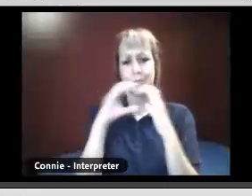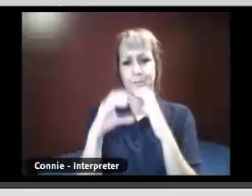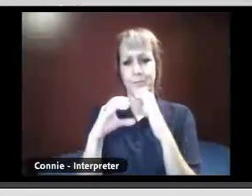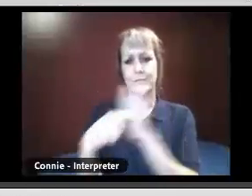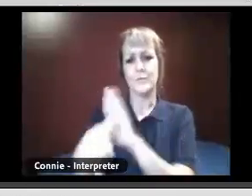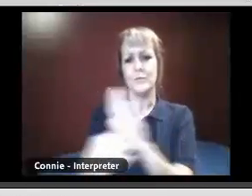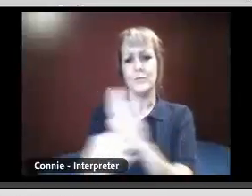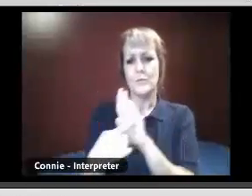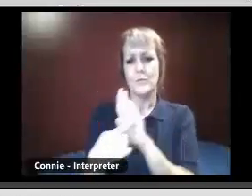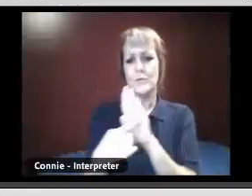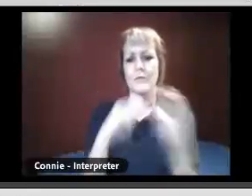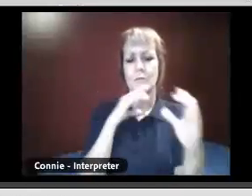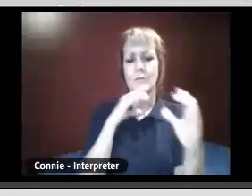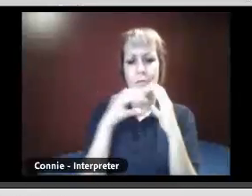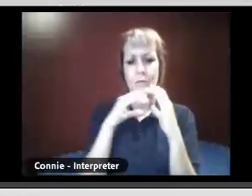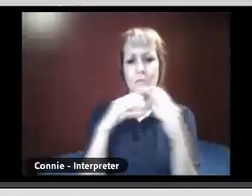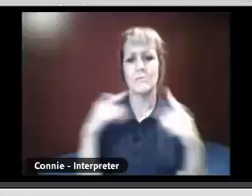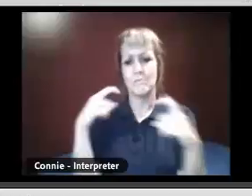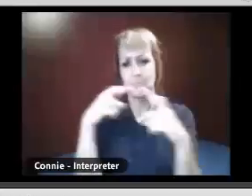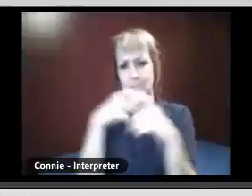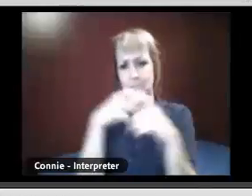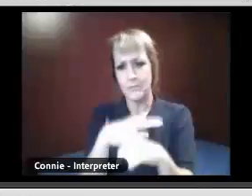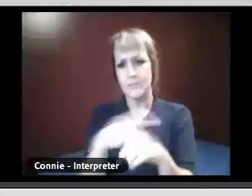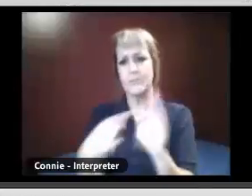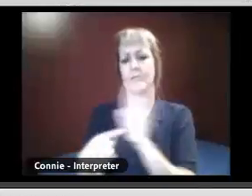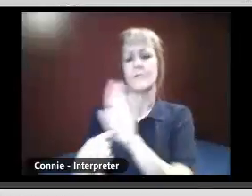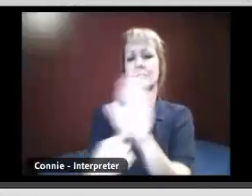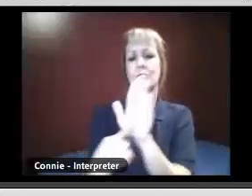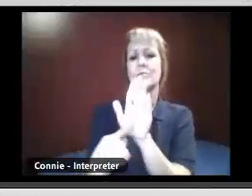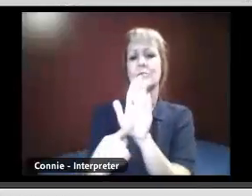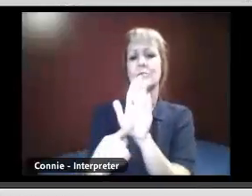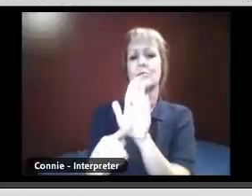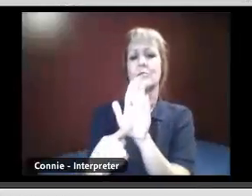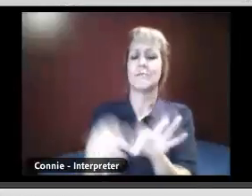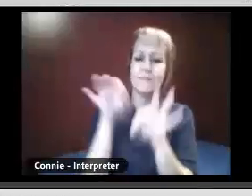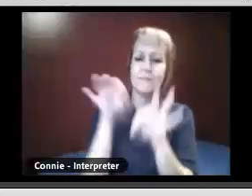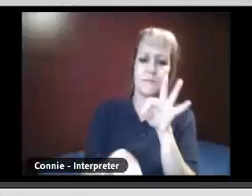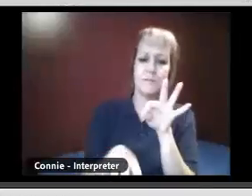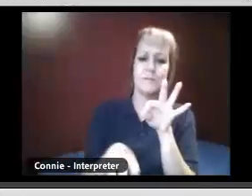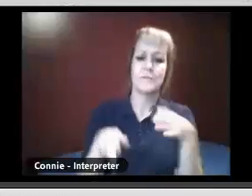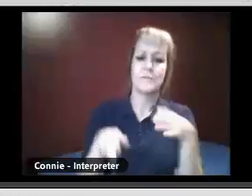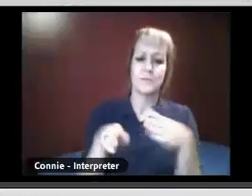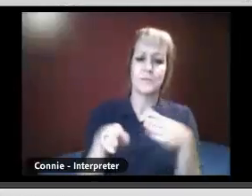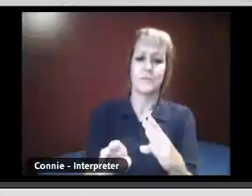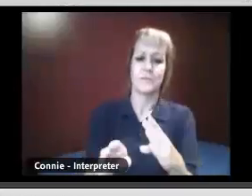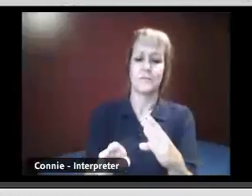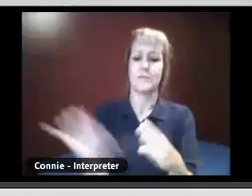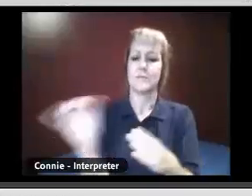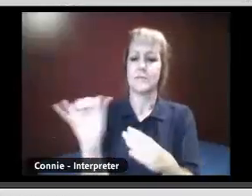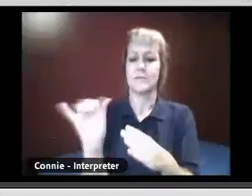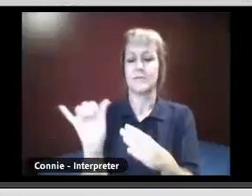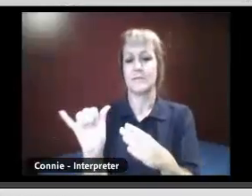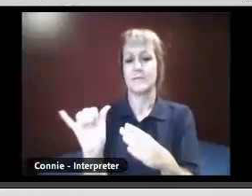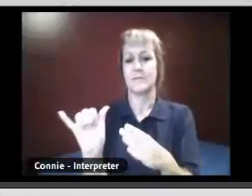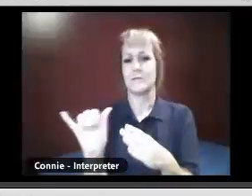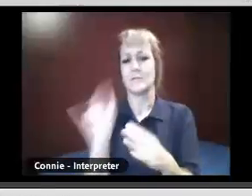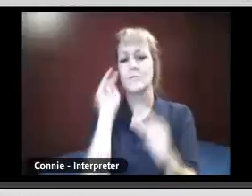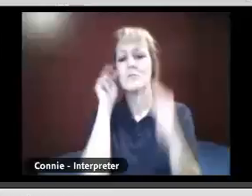of communication and presents it in a very simplistic manner as though you're looking through 4 window panes.